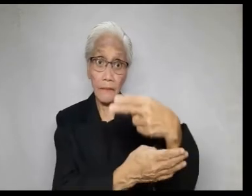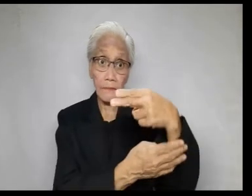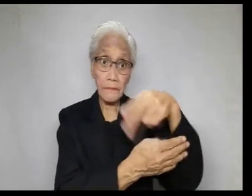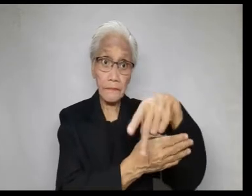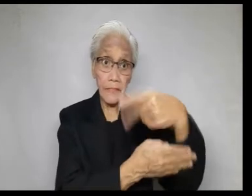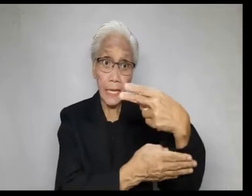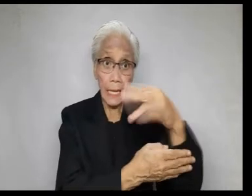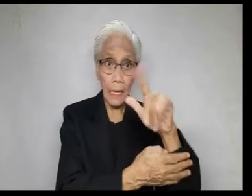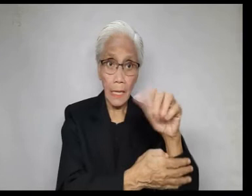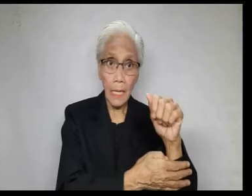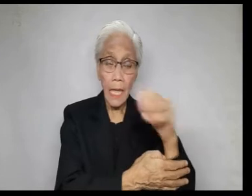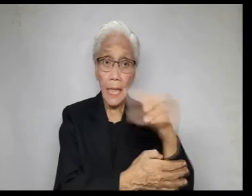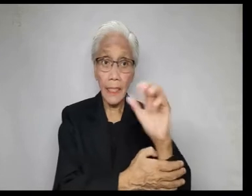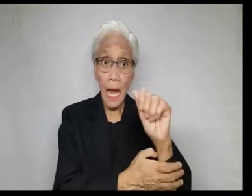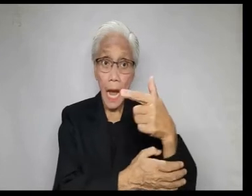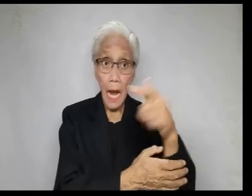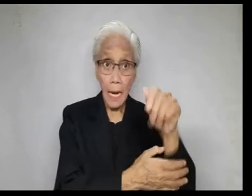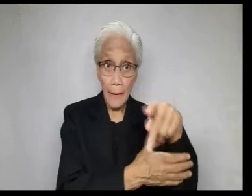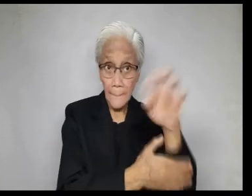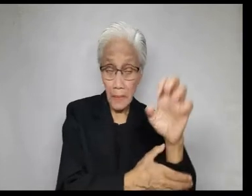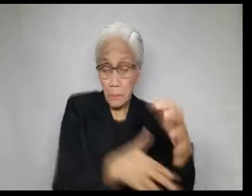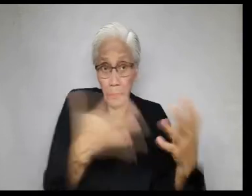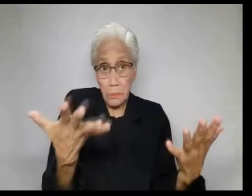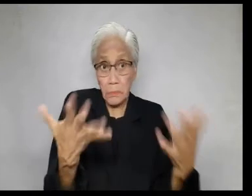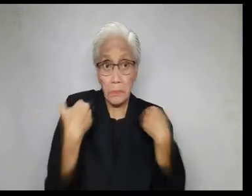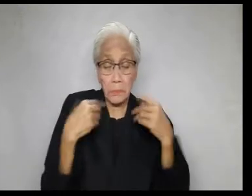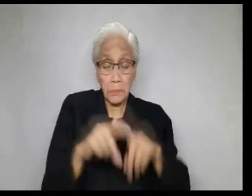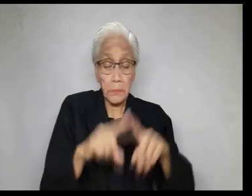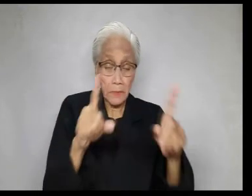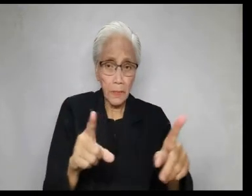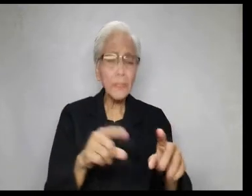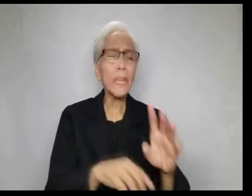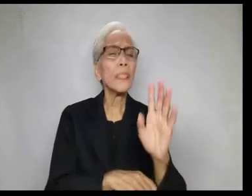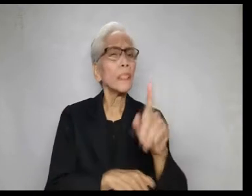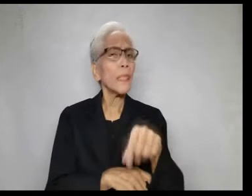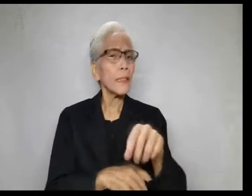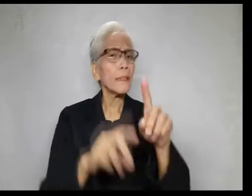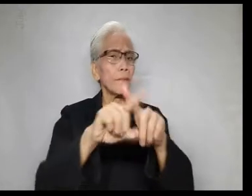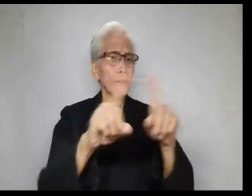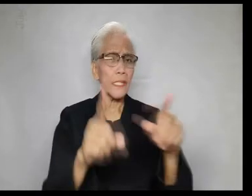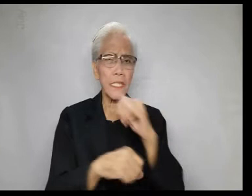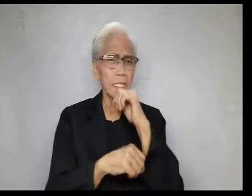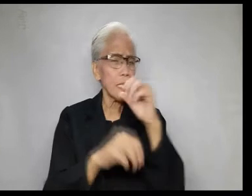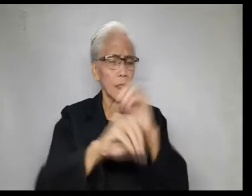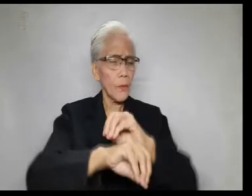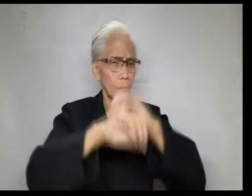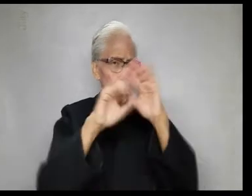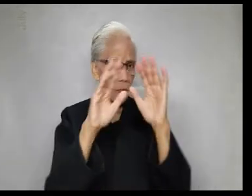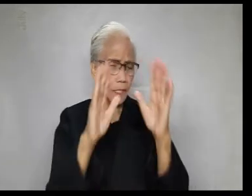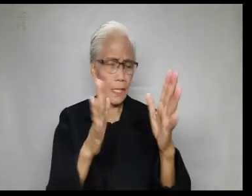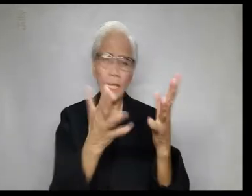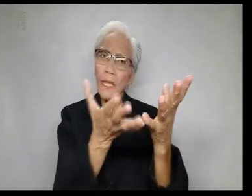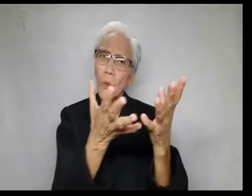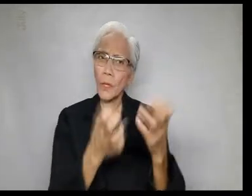the two words philia and agape. Of course, there's a big difference right there. And that difference is